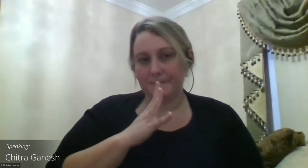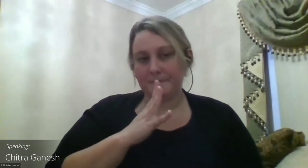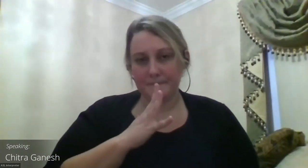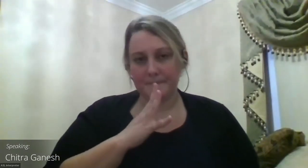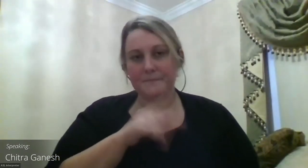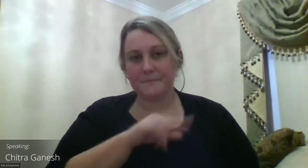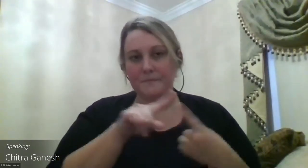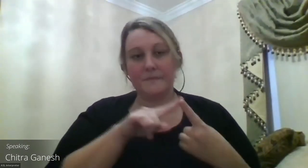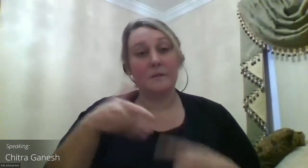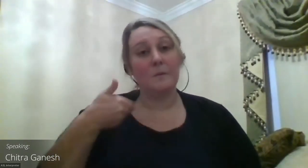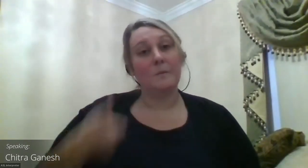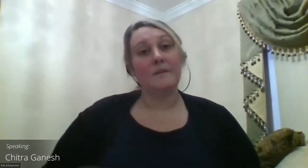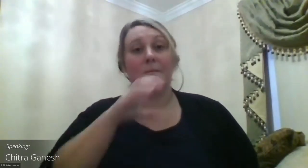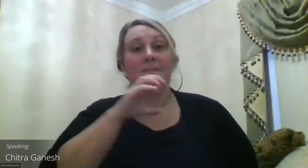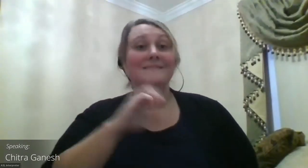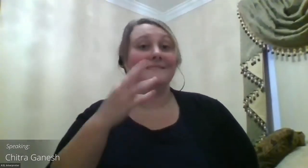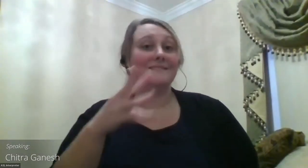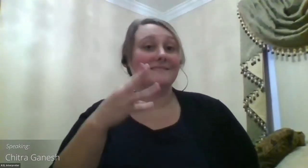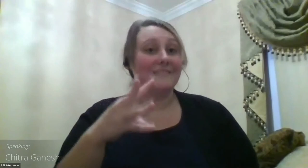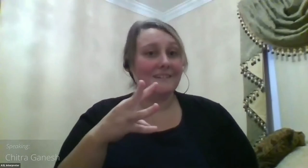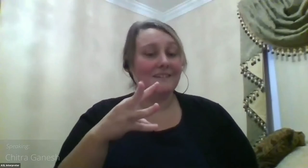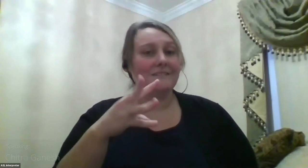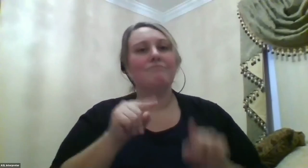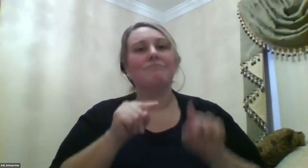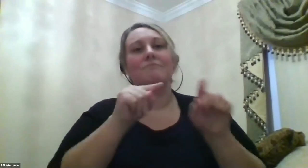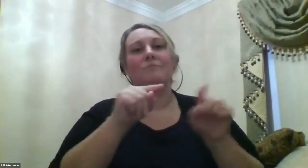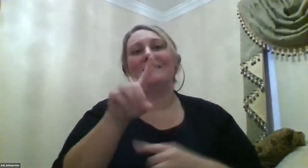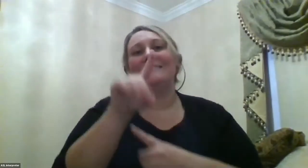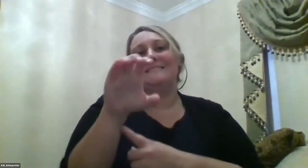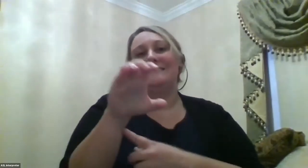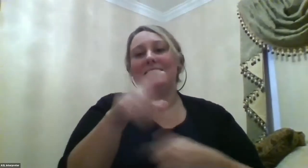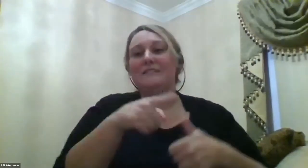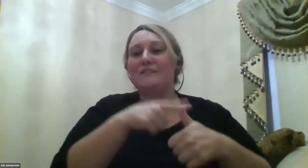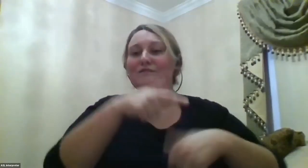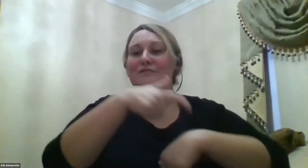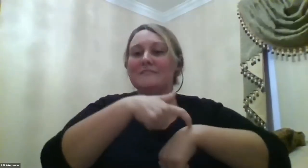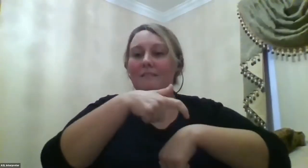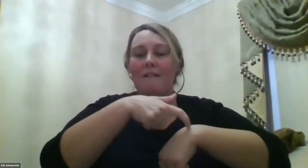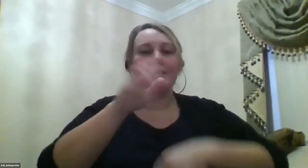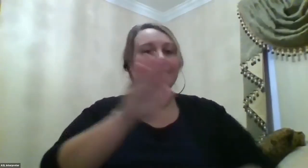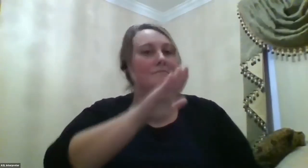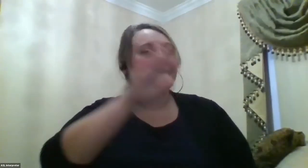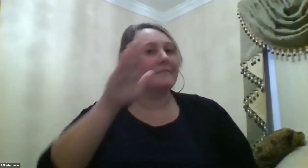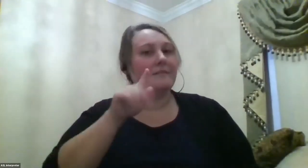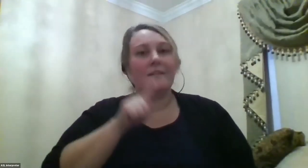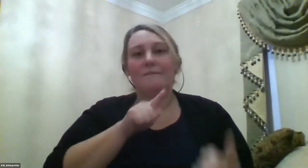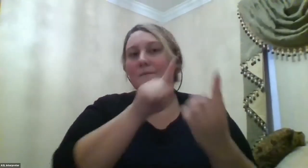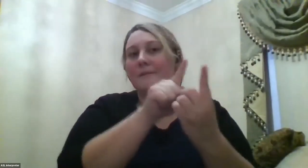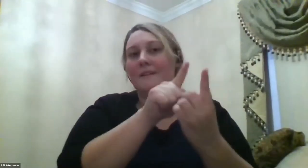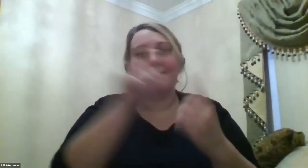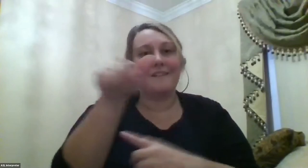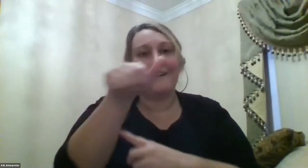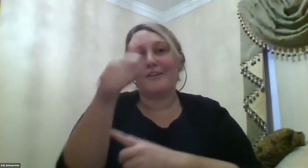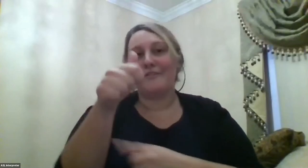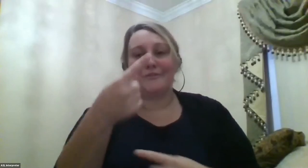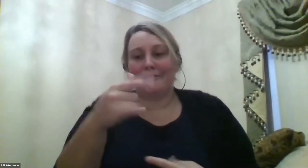March on Washington or maybe 15, I had never met another gay person. Like they're just,